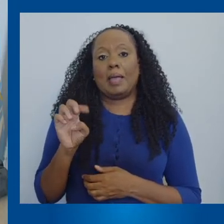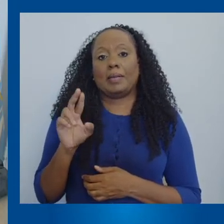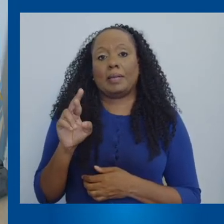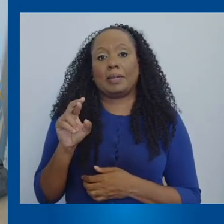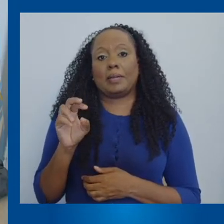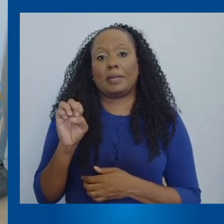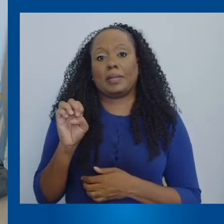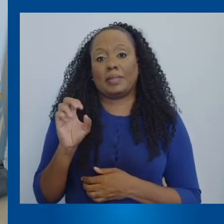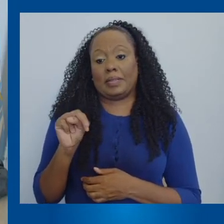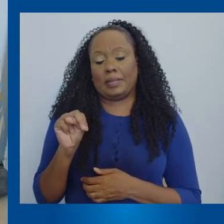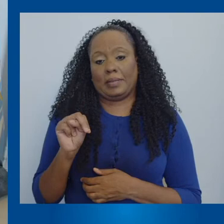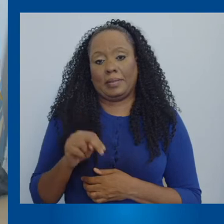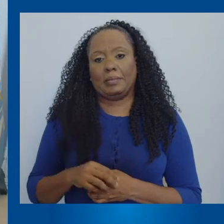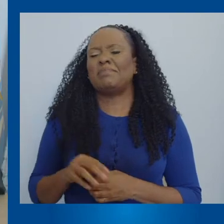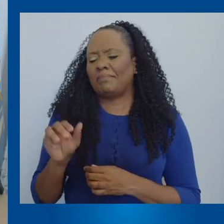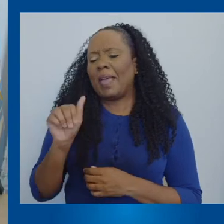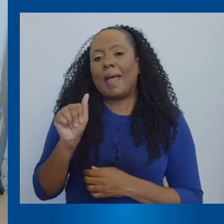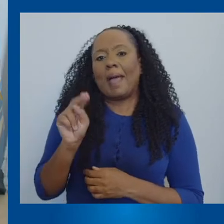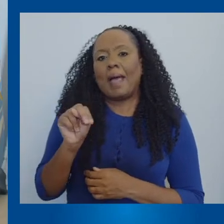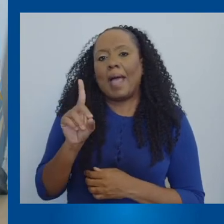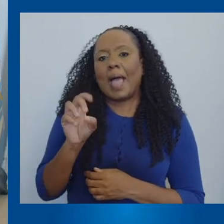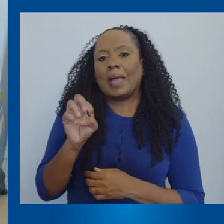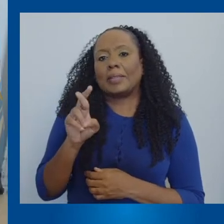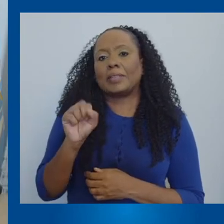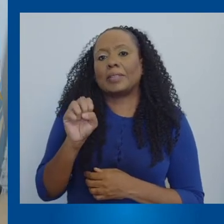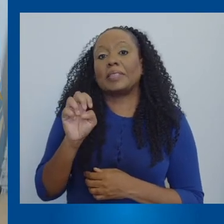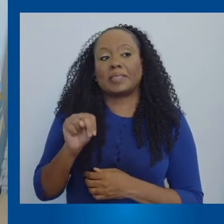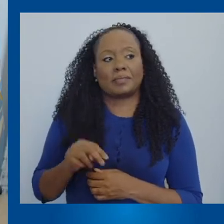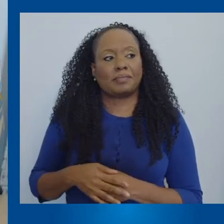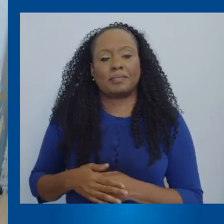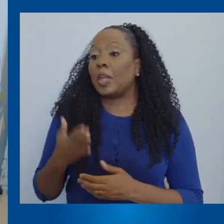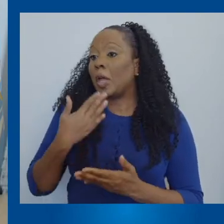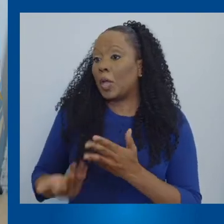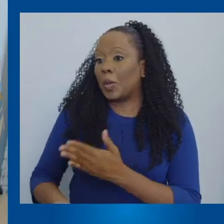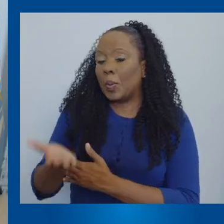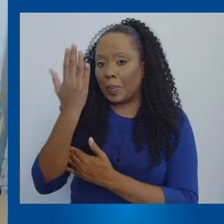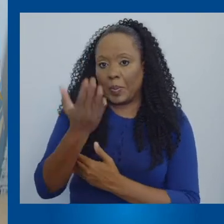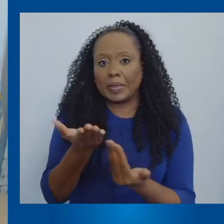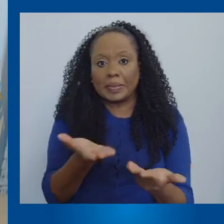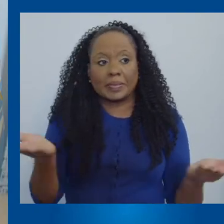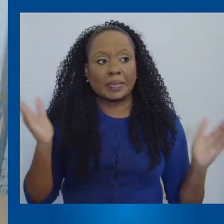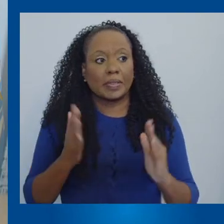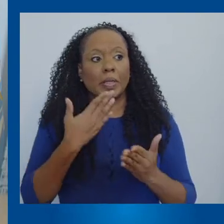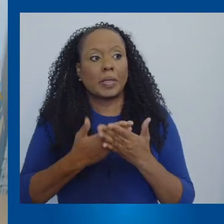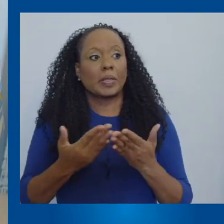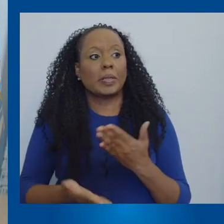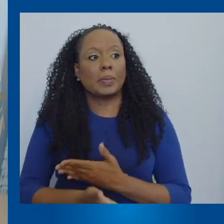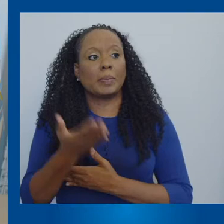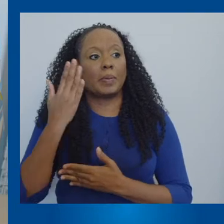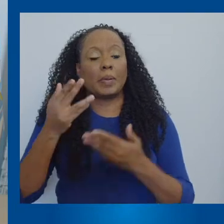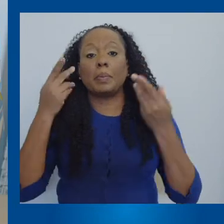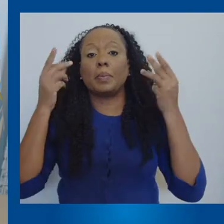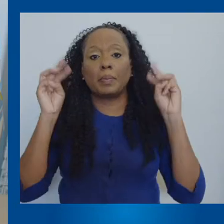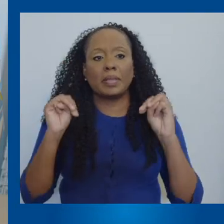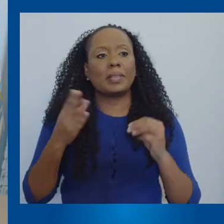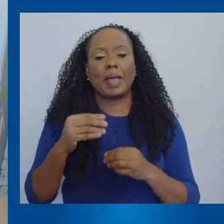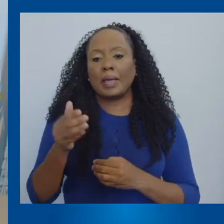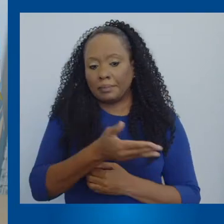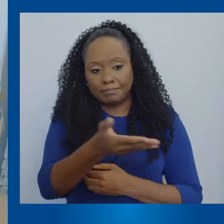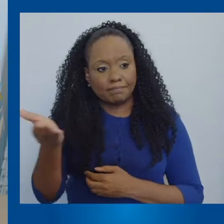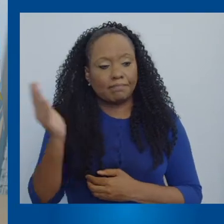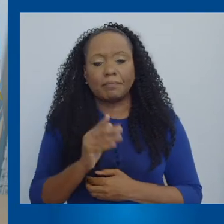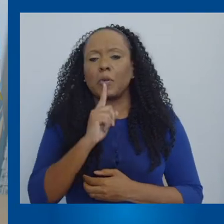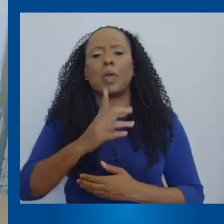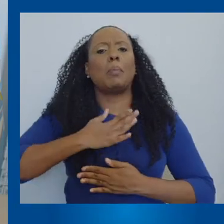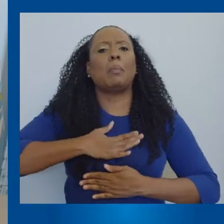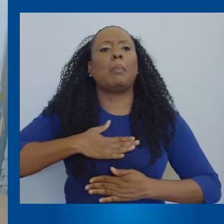members of the press, Madam Prime Minister, Mr. Vice Prime Minister, colleagues. It's a great